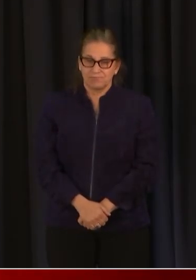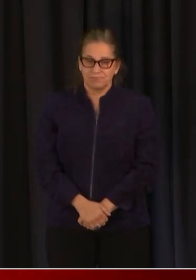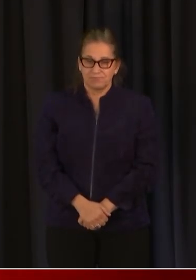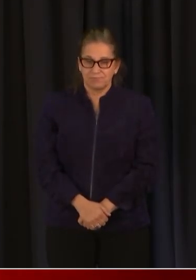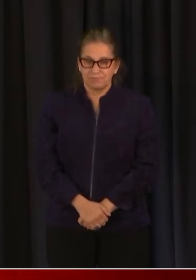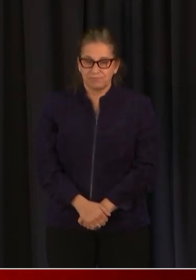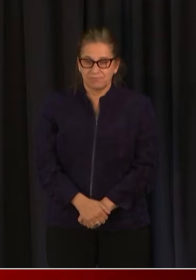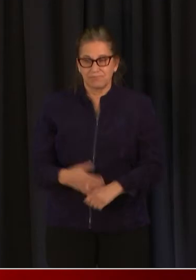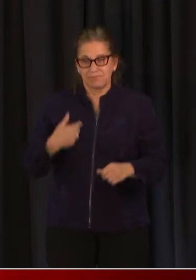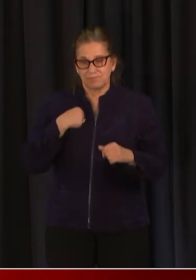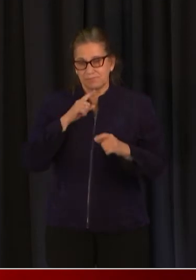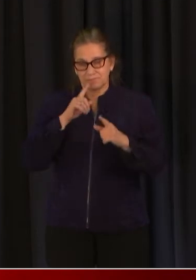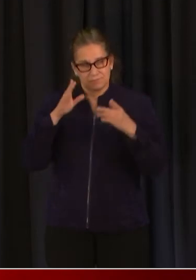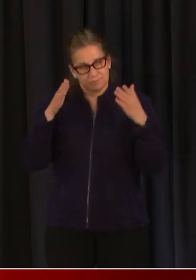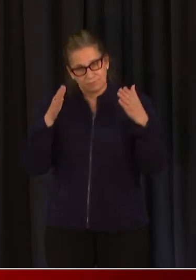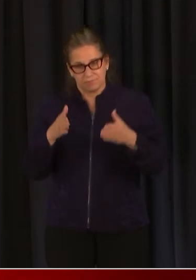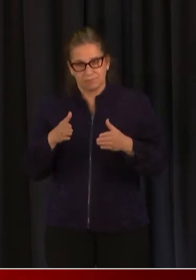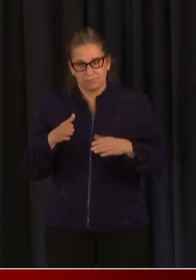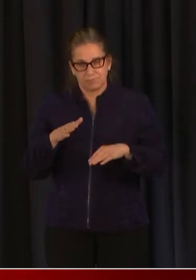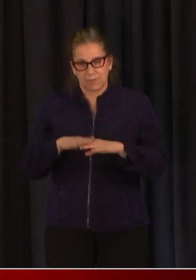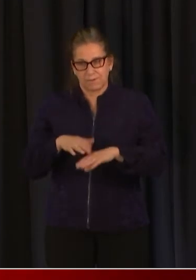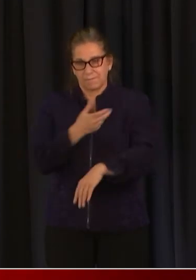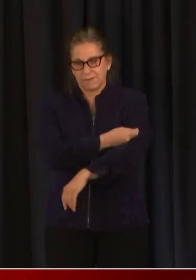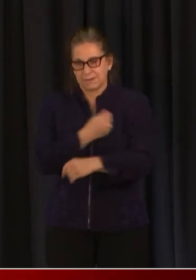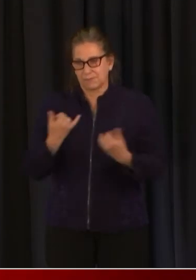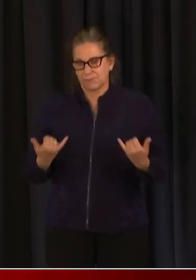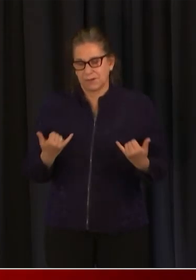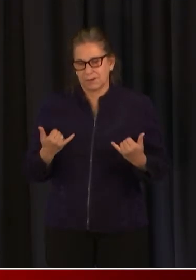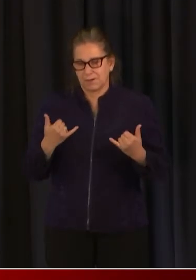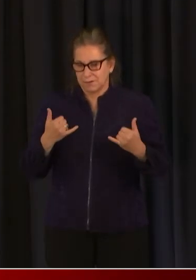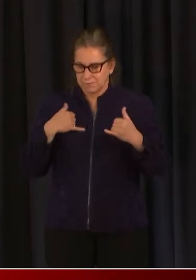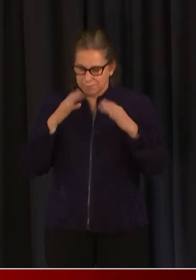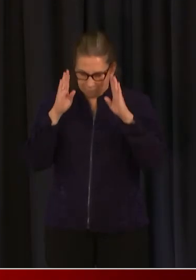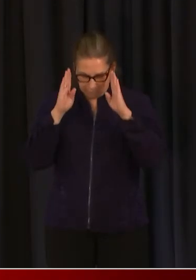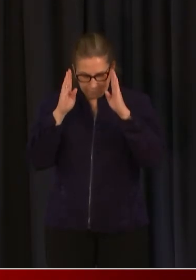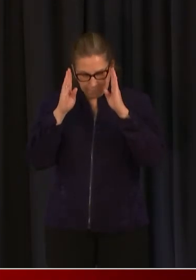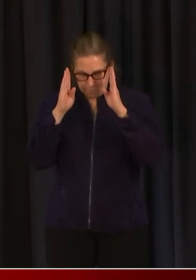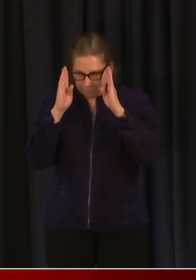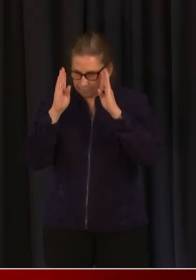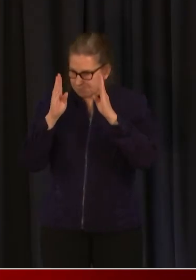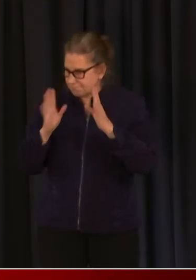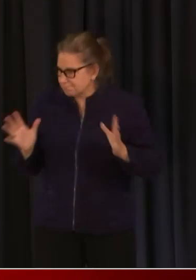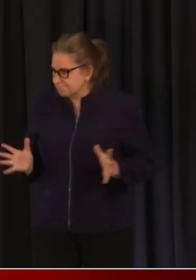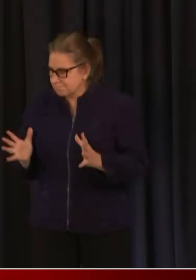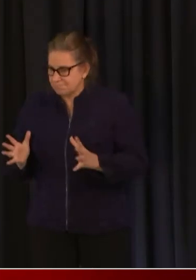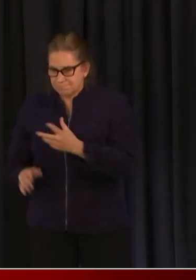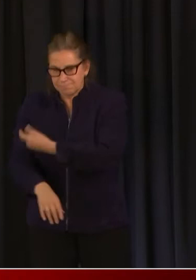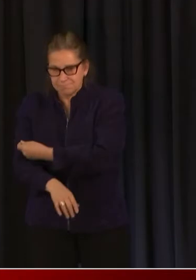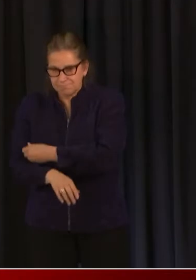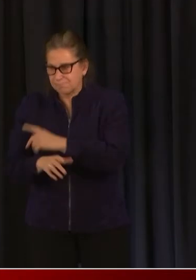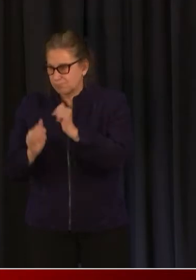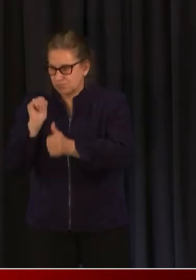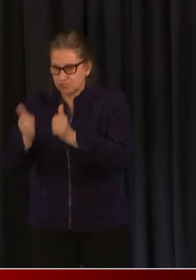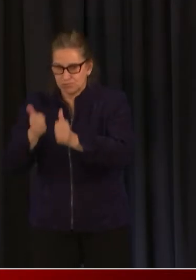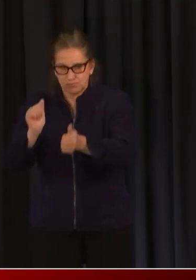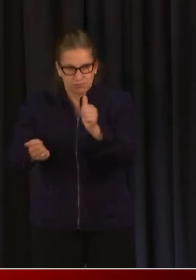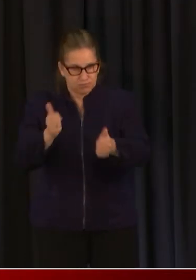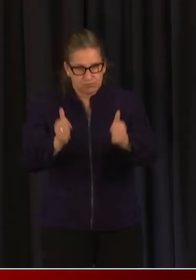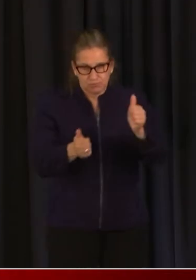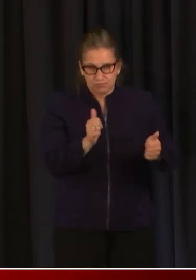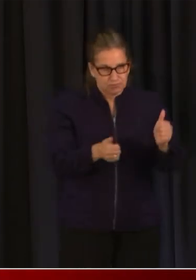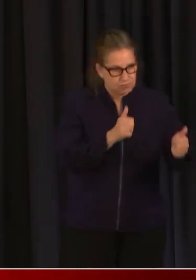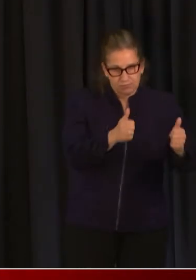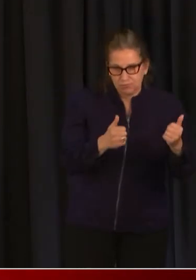we are very focused on getting people vaccinated, and that's why you see us trying to now encourage. I feel